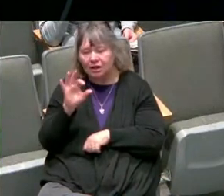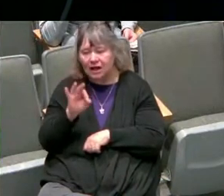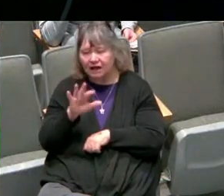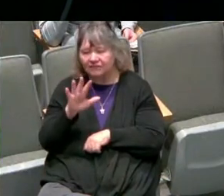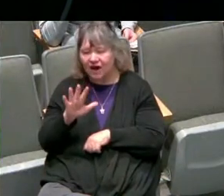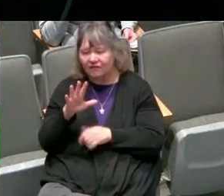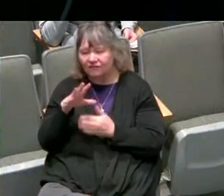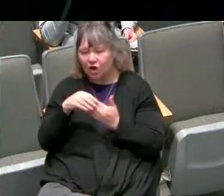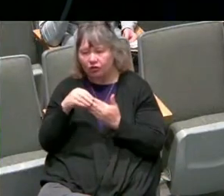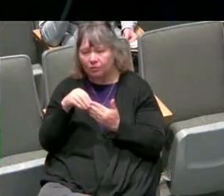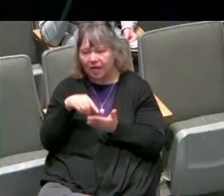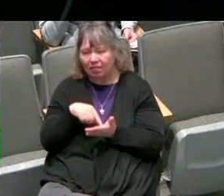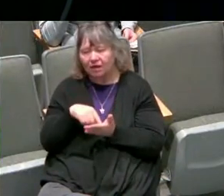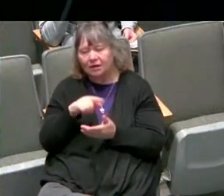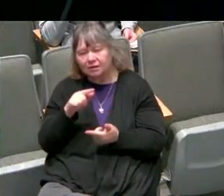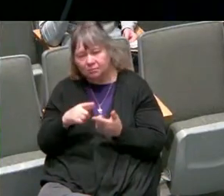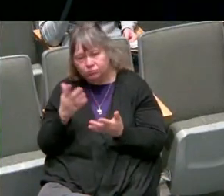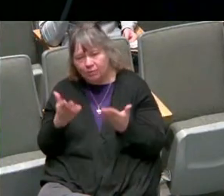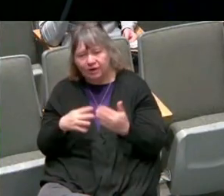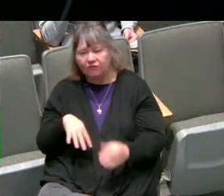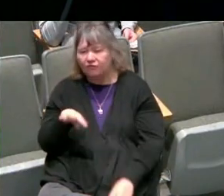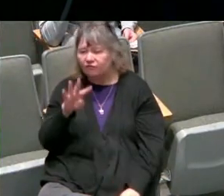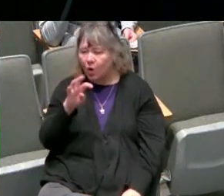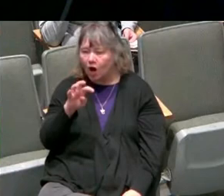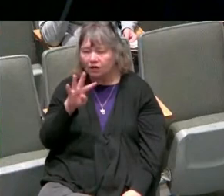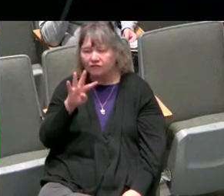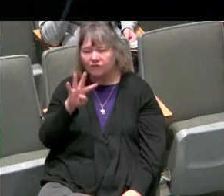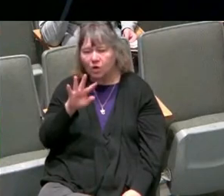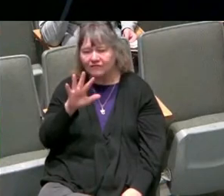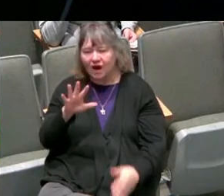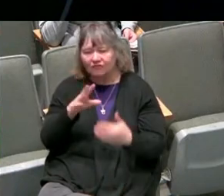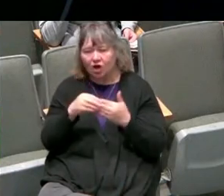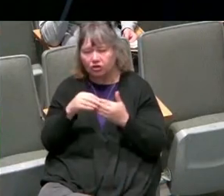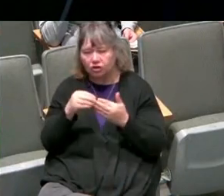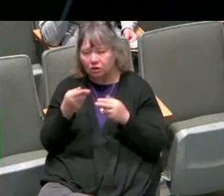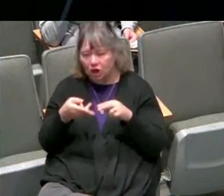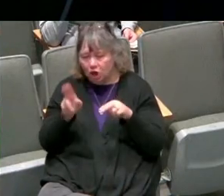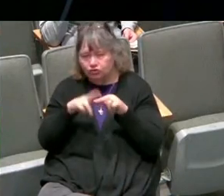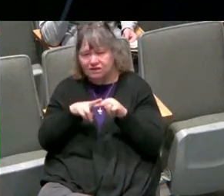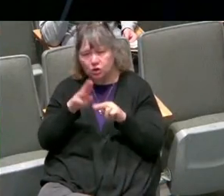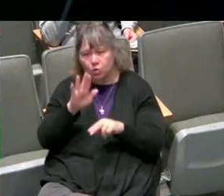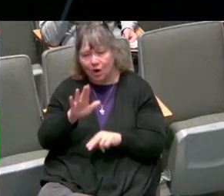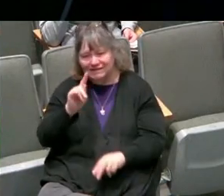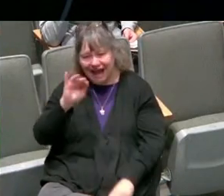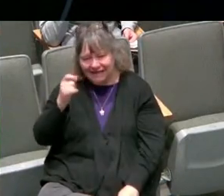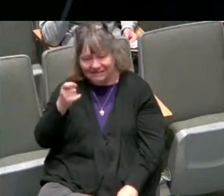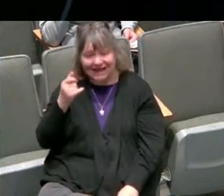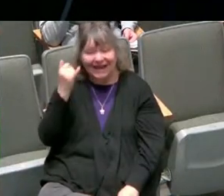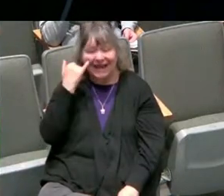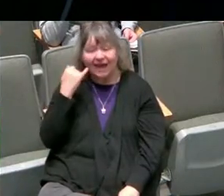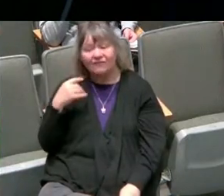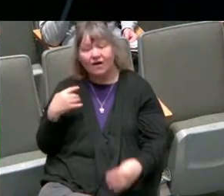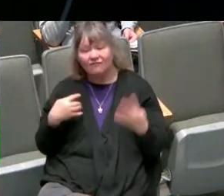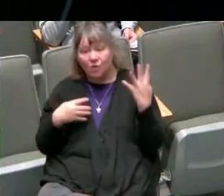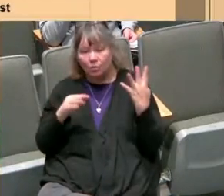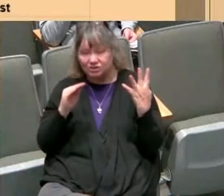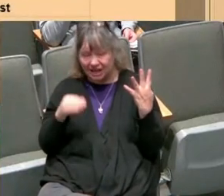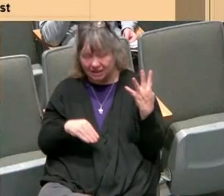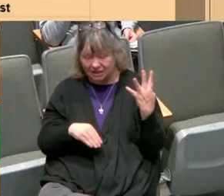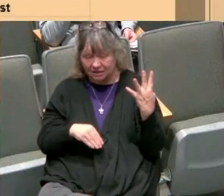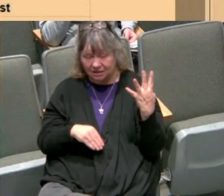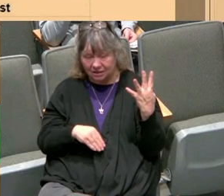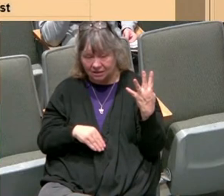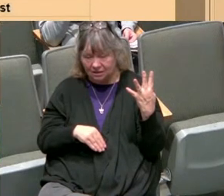bill so about 445 dollars on the tax bill if you get four percent